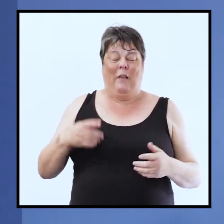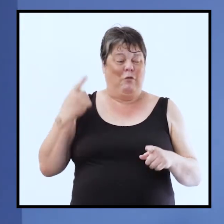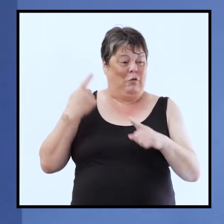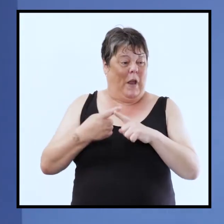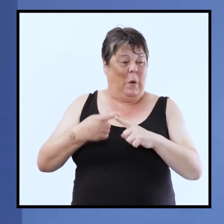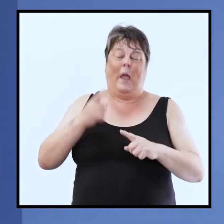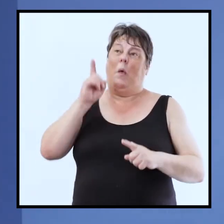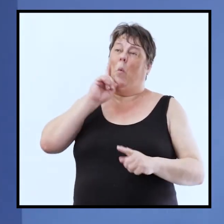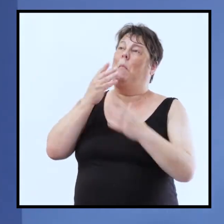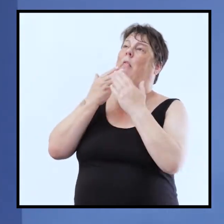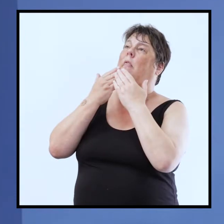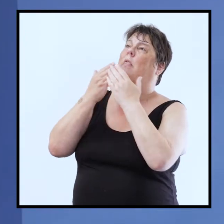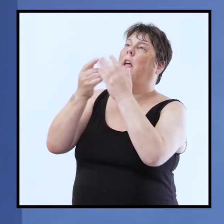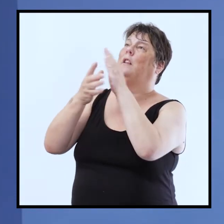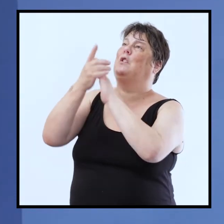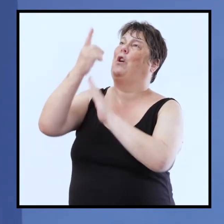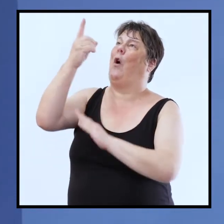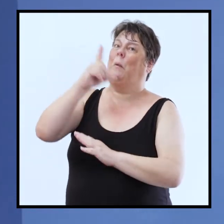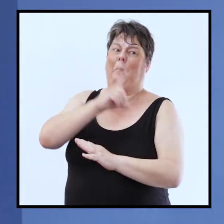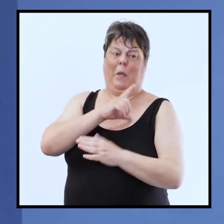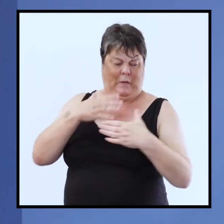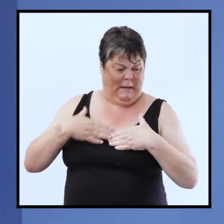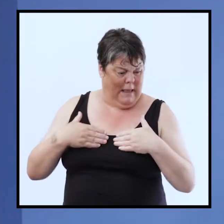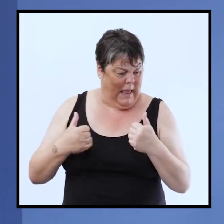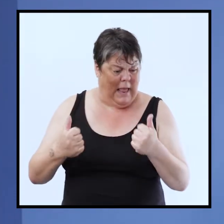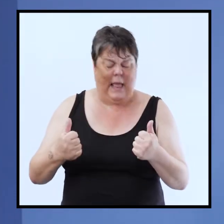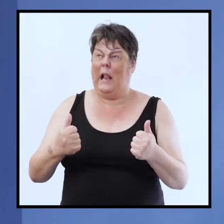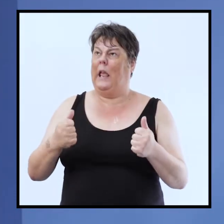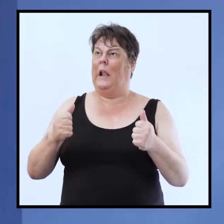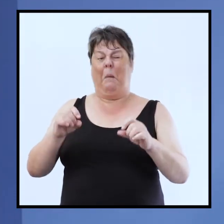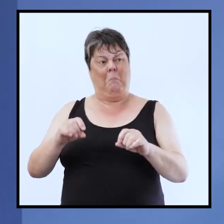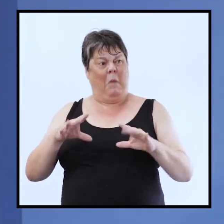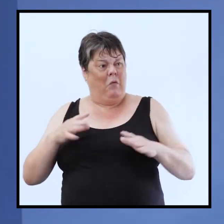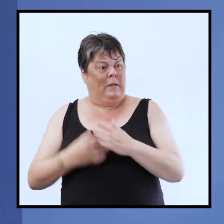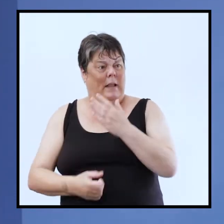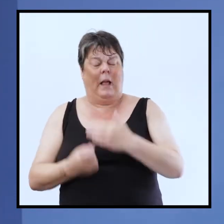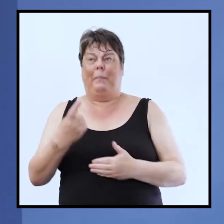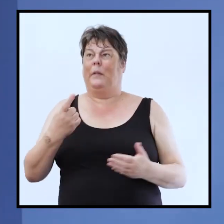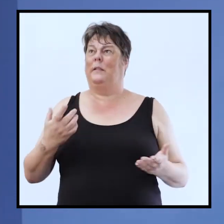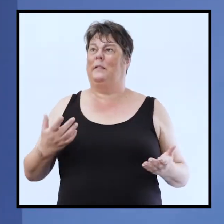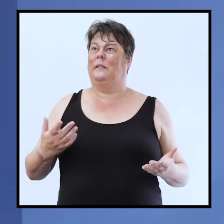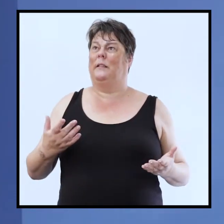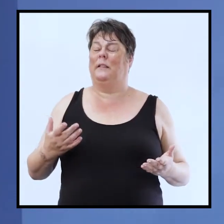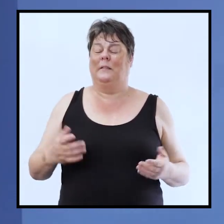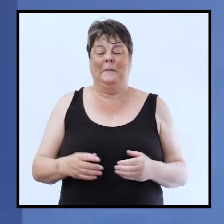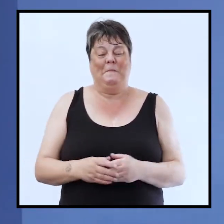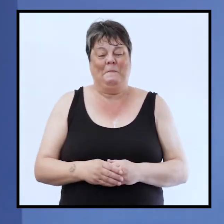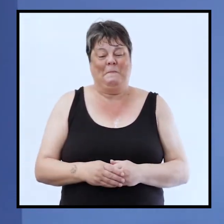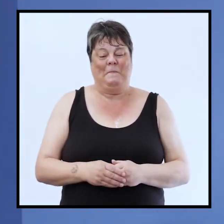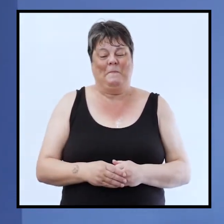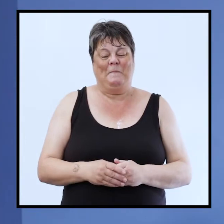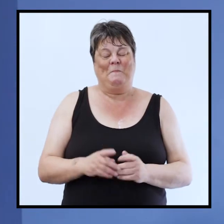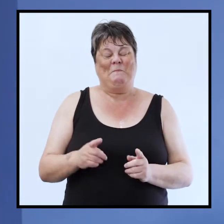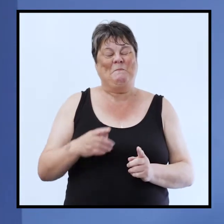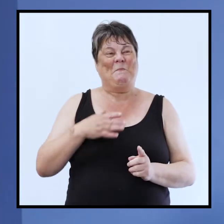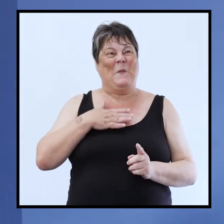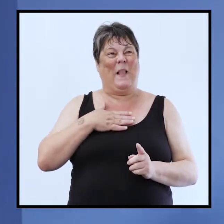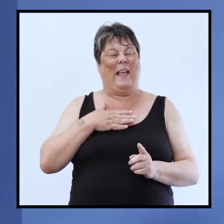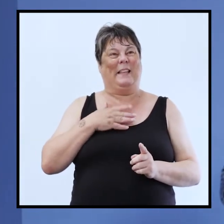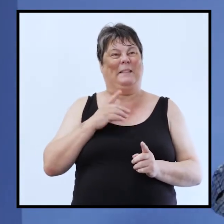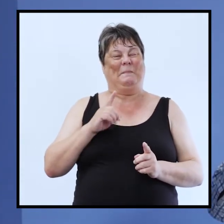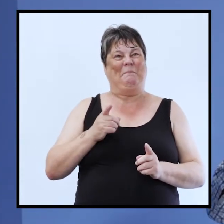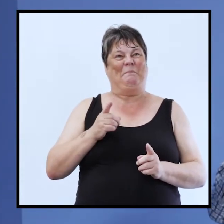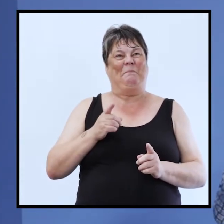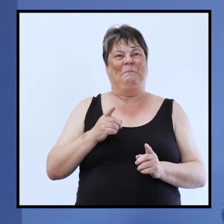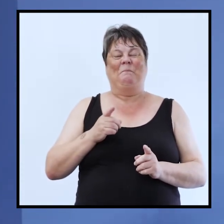thanks to god for what he has done for the miracle that she's just experienced and i love the irony here because jesus